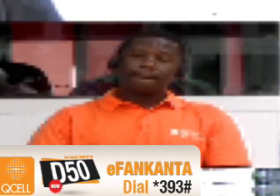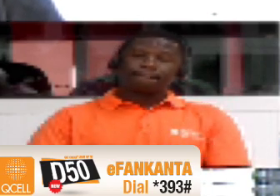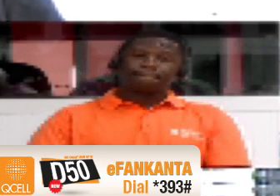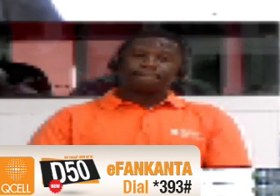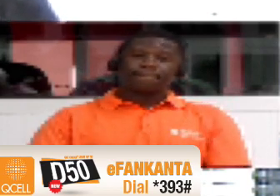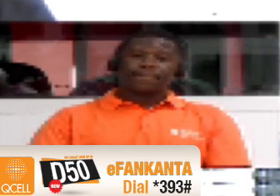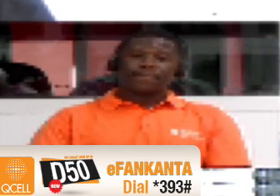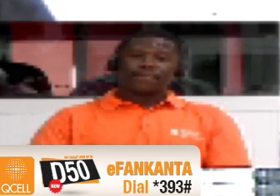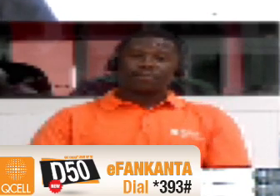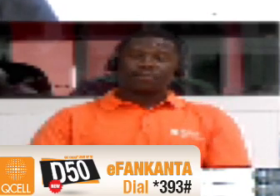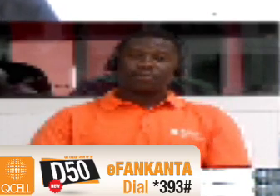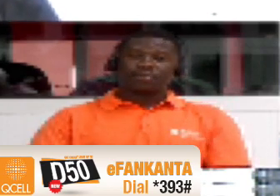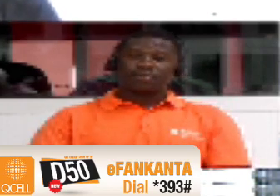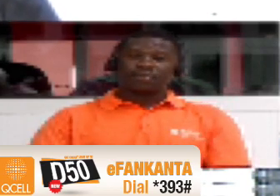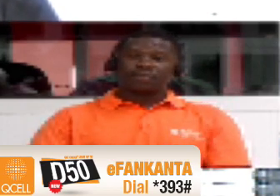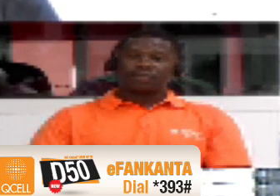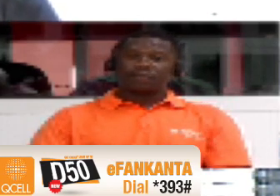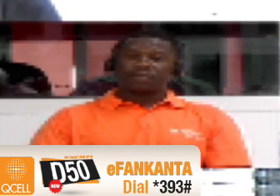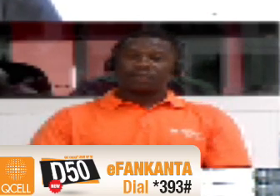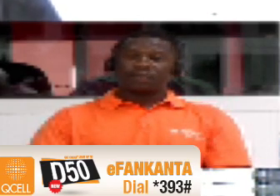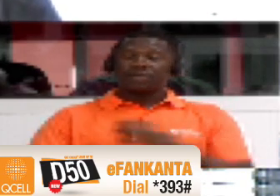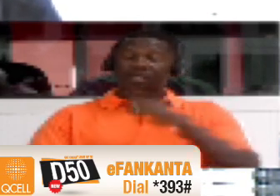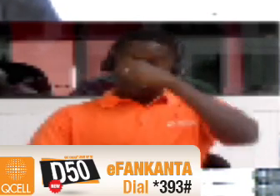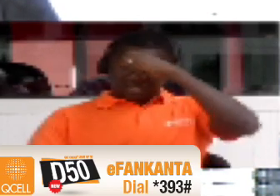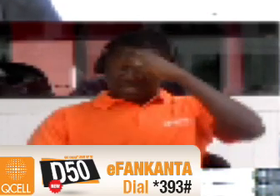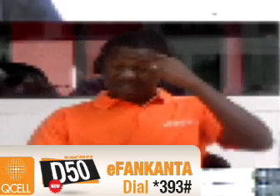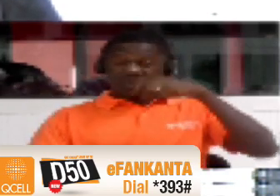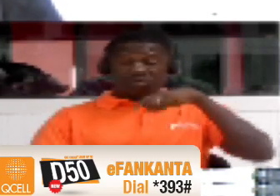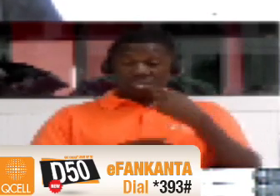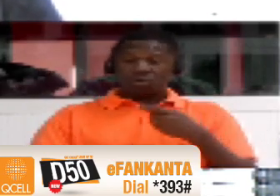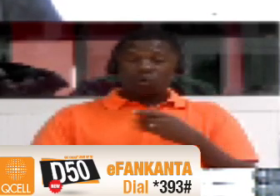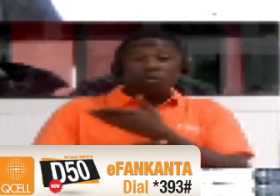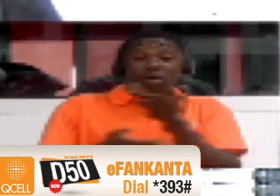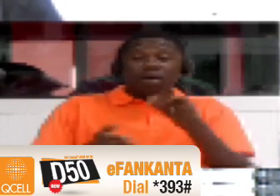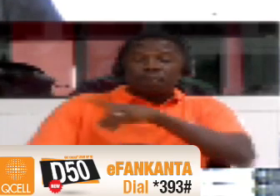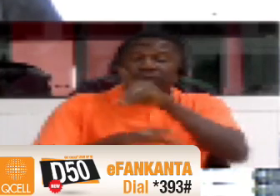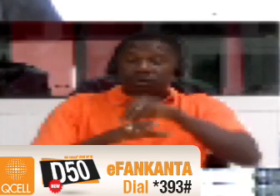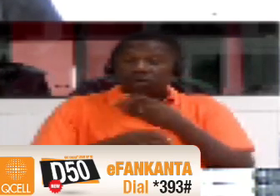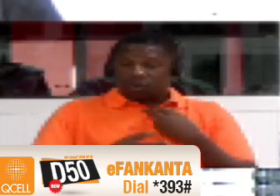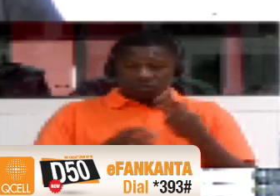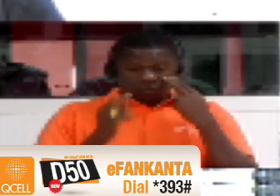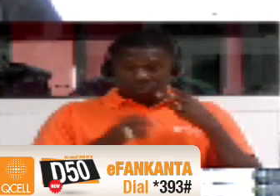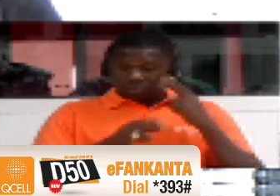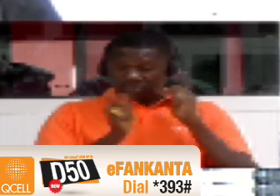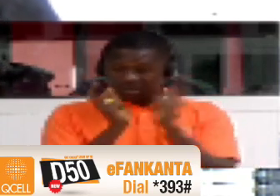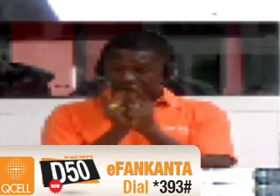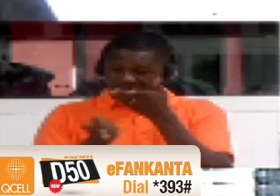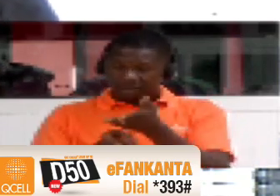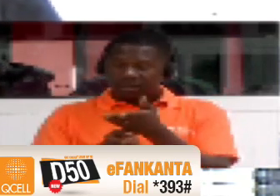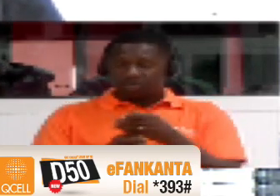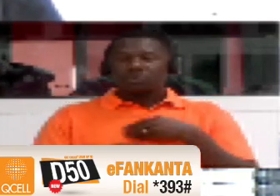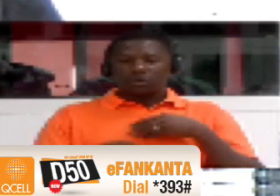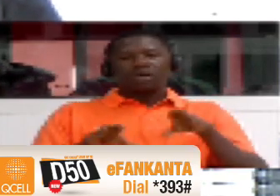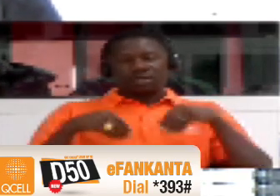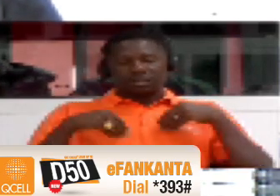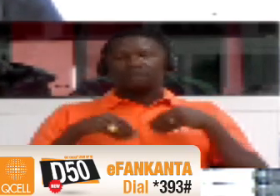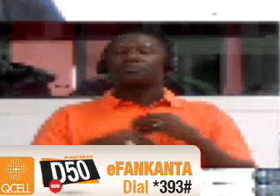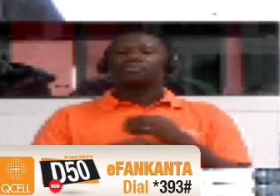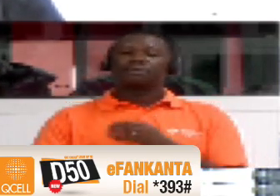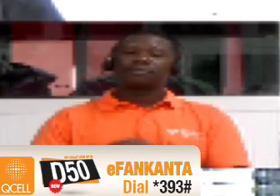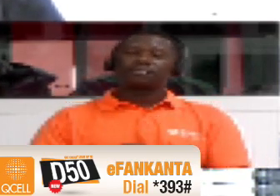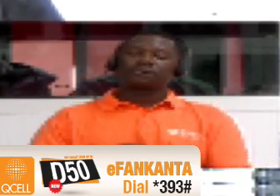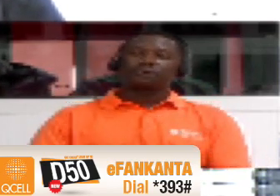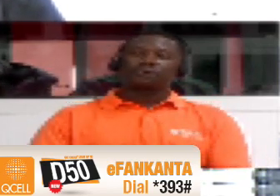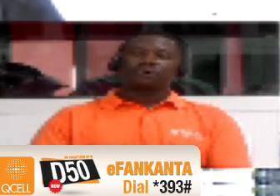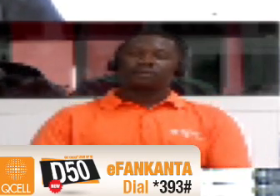here. Service oye fonga je dawoda isalong ko jele yati. And as for the service, wherever you find yourself, just take that place